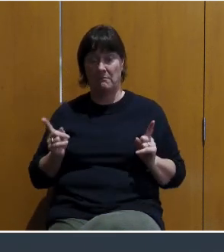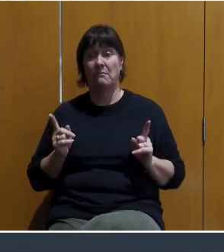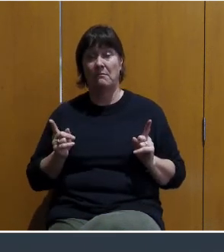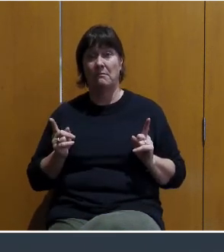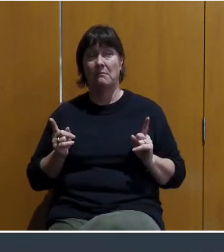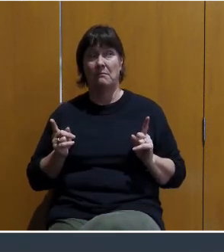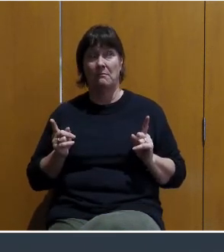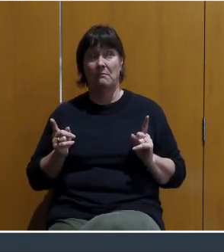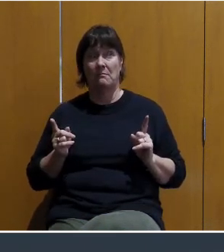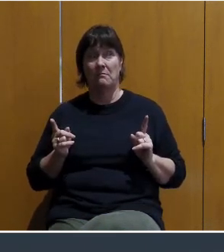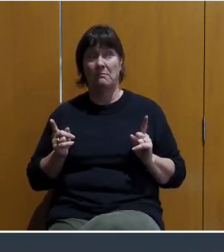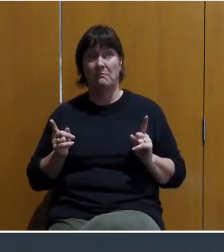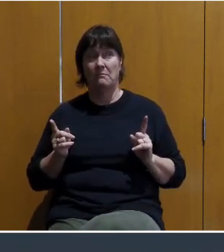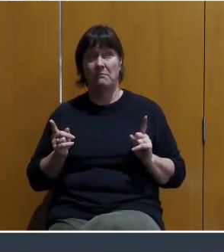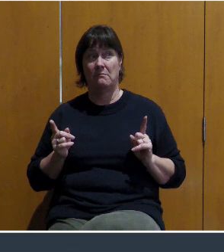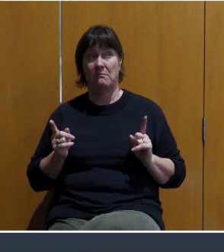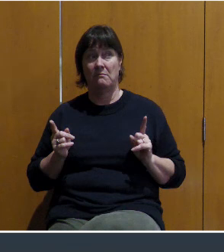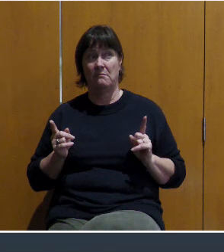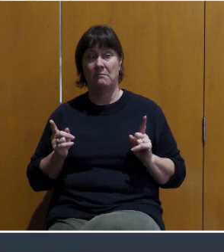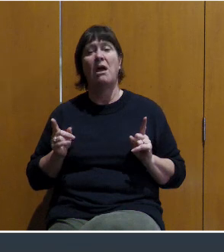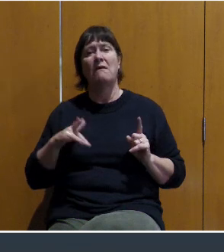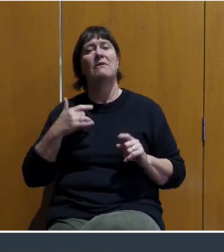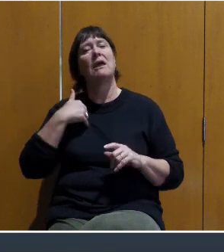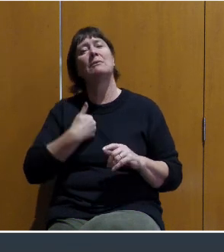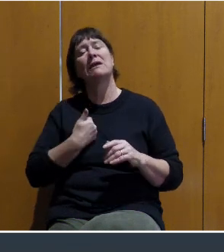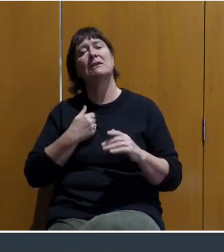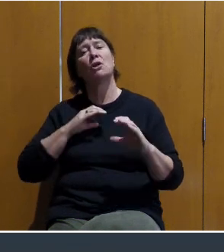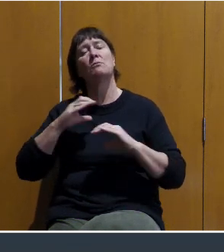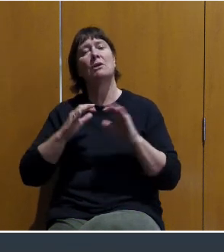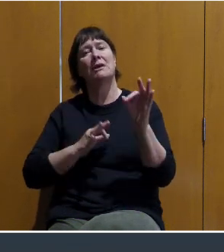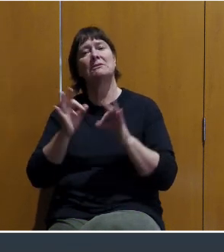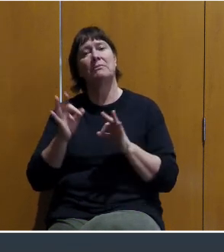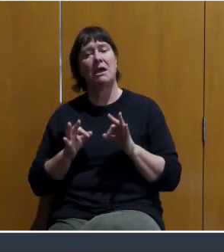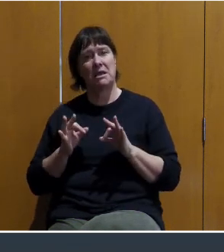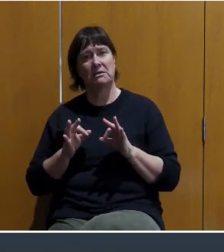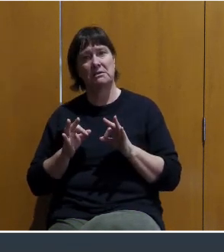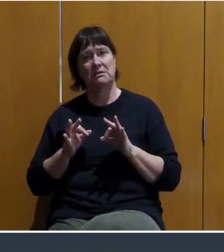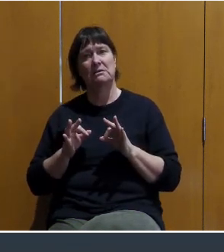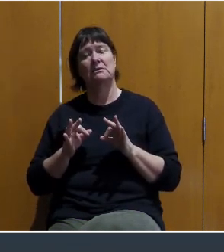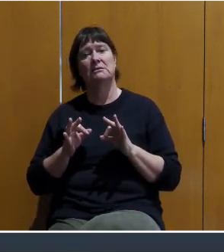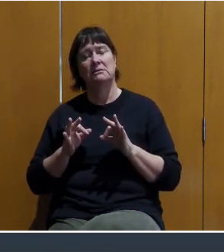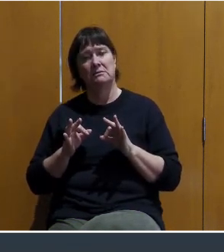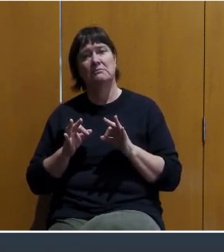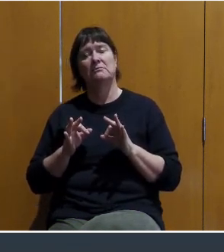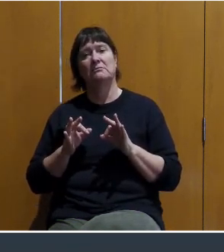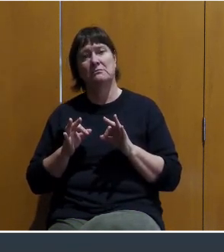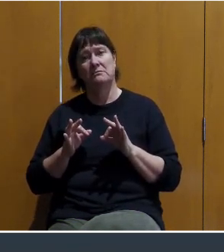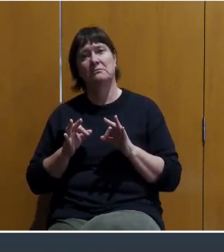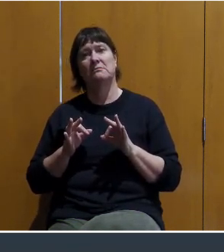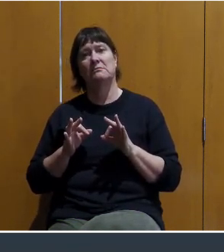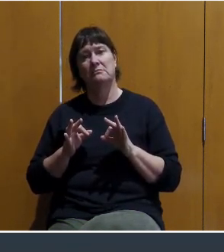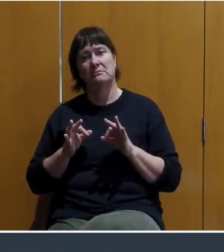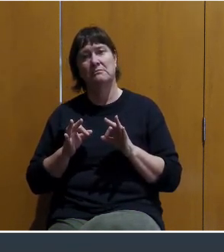listening to this conversation, I think we just need to draw up a comms plan for these changes, which addresses, Councillor Crown, addresses